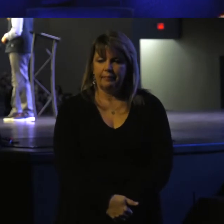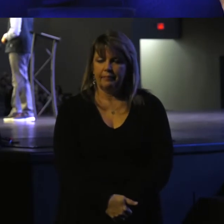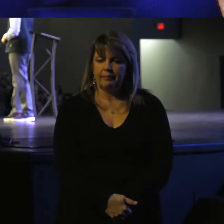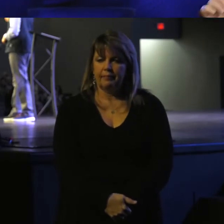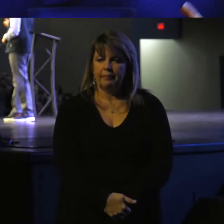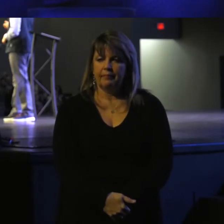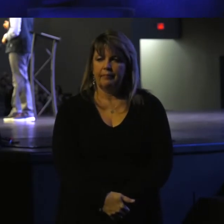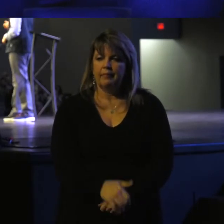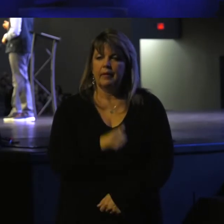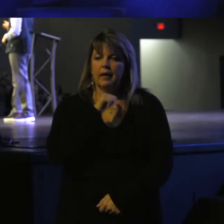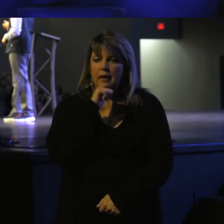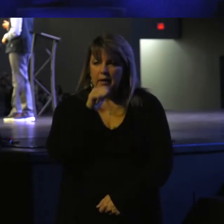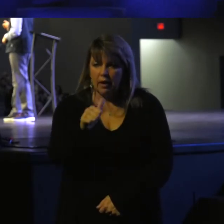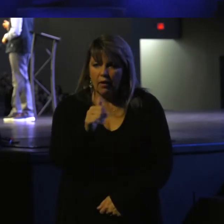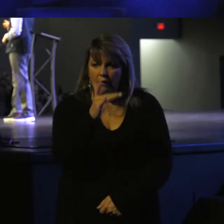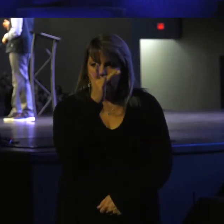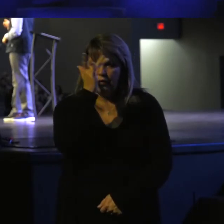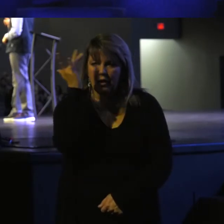Don't forget